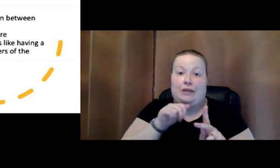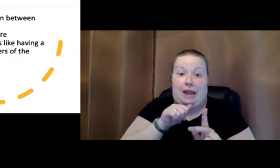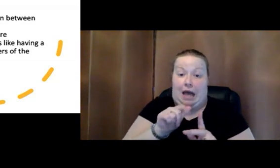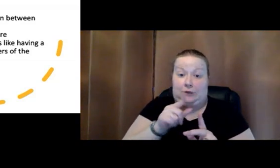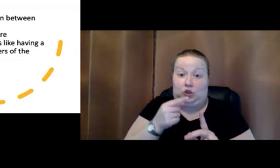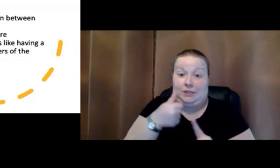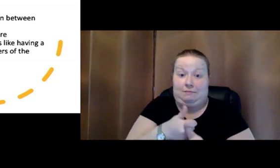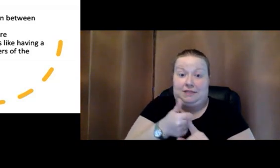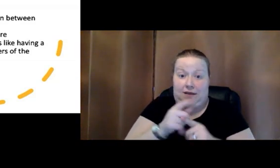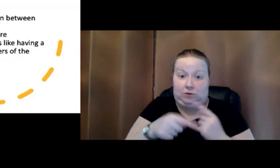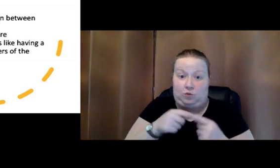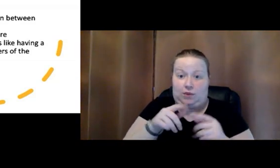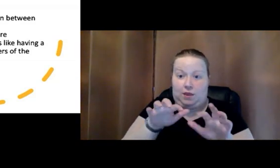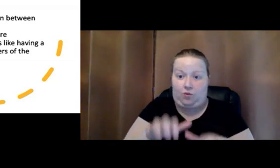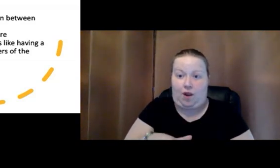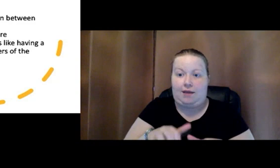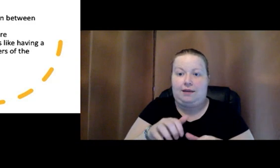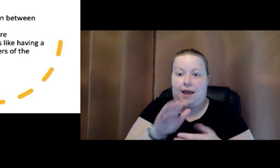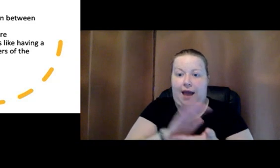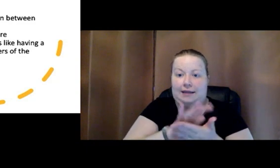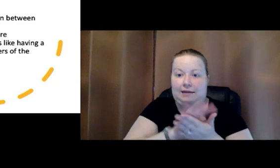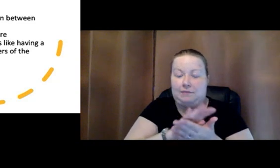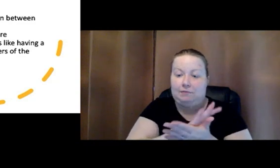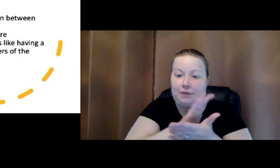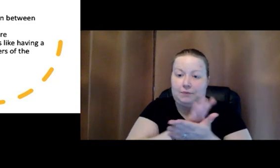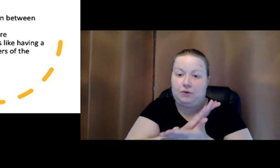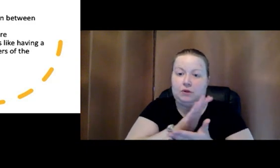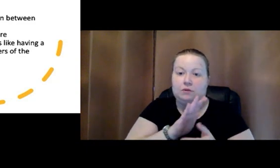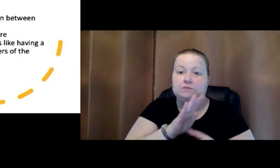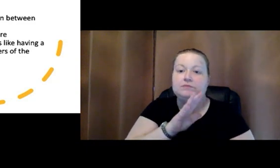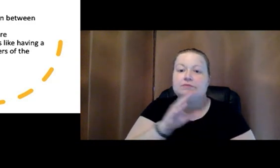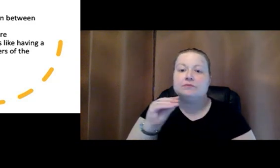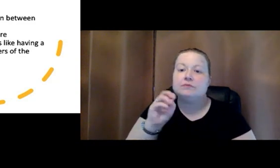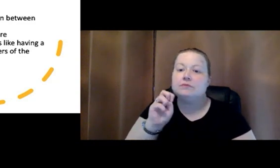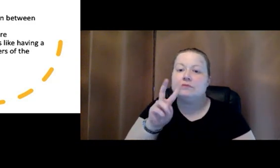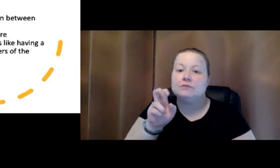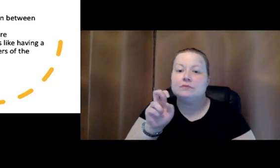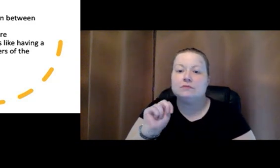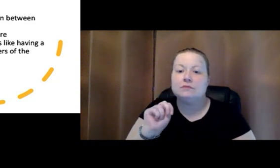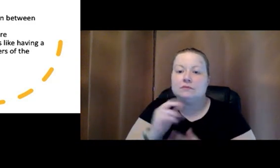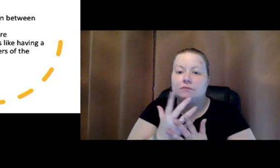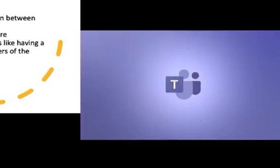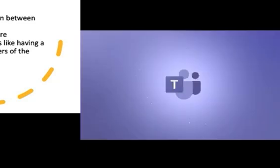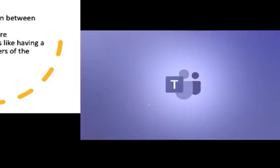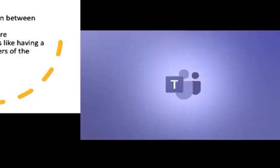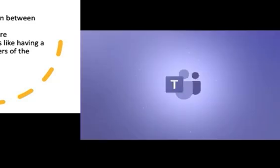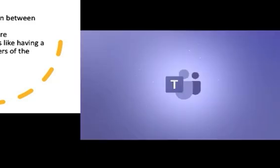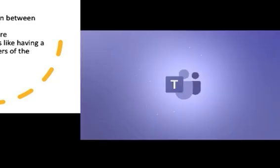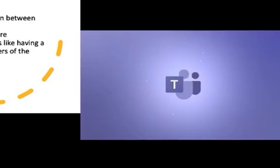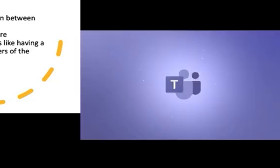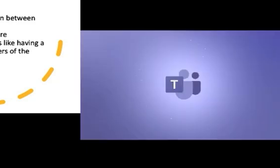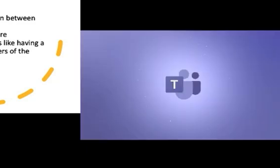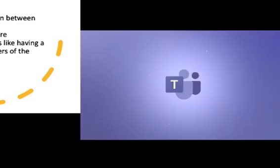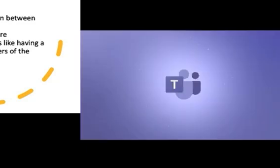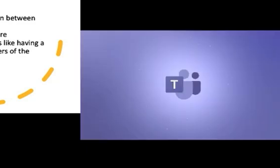academic paper, and even the idea of collecting data at all is not always included in academic publications that supposedly go through